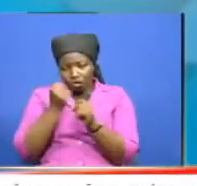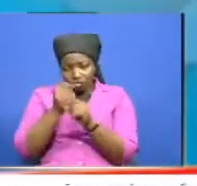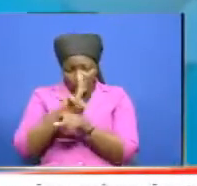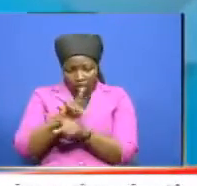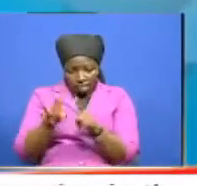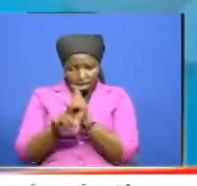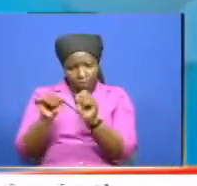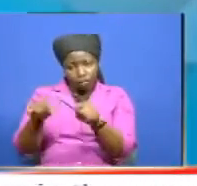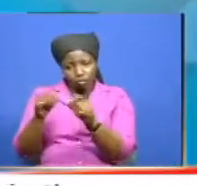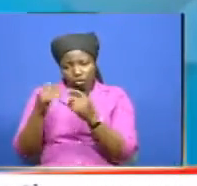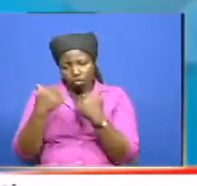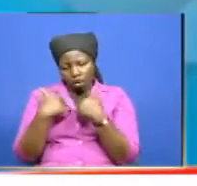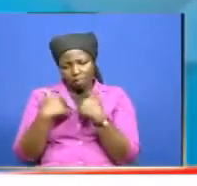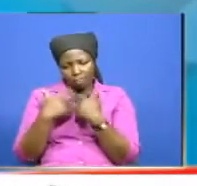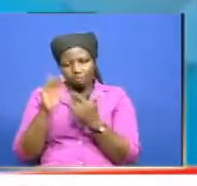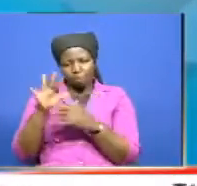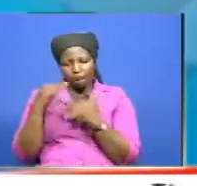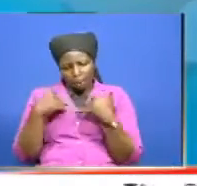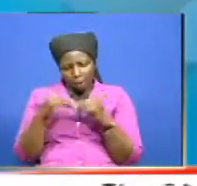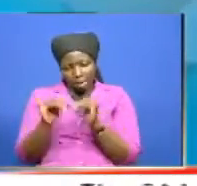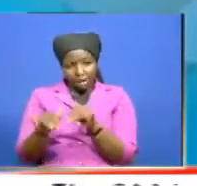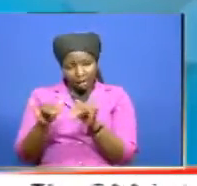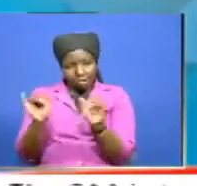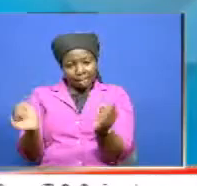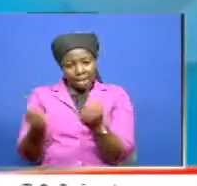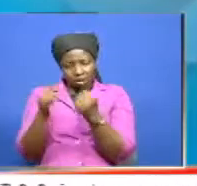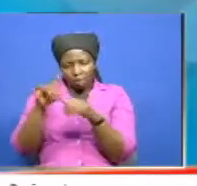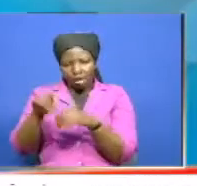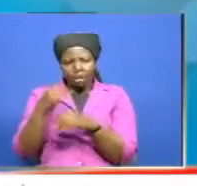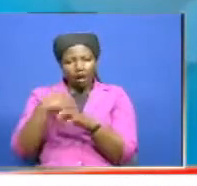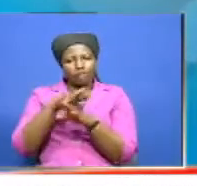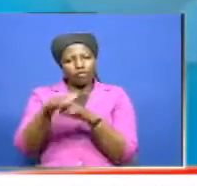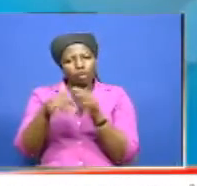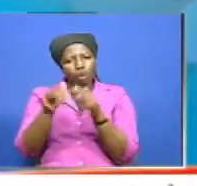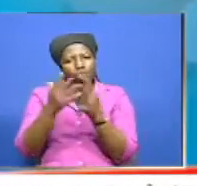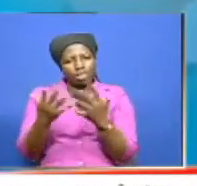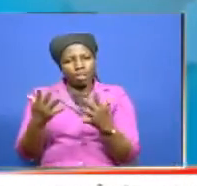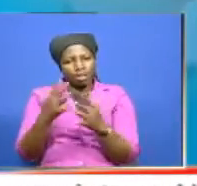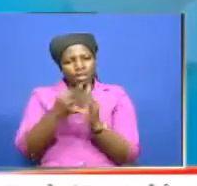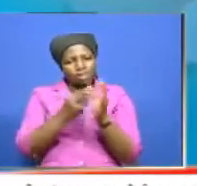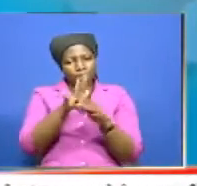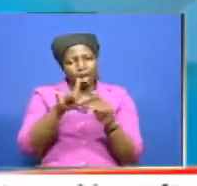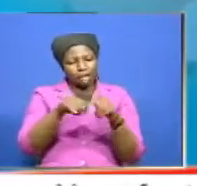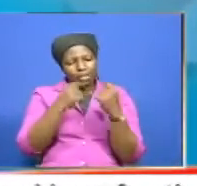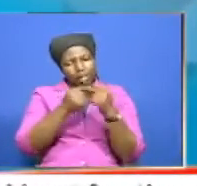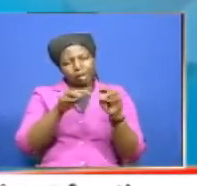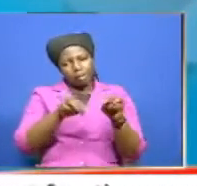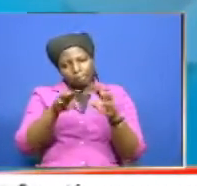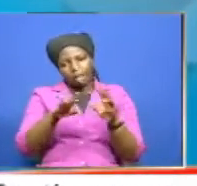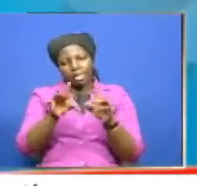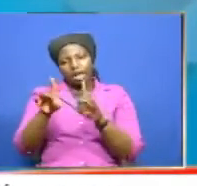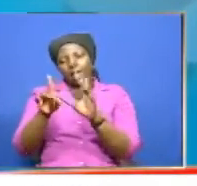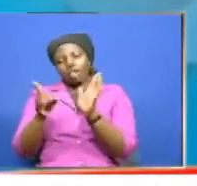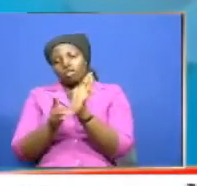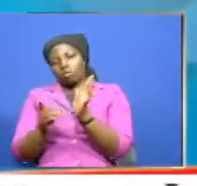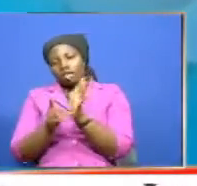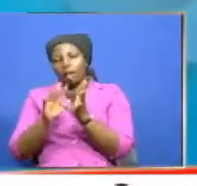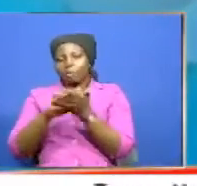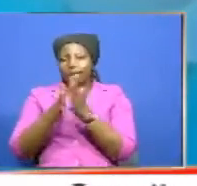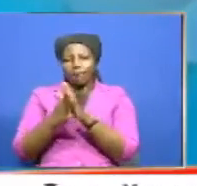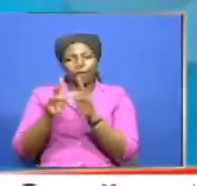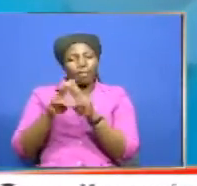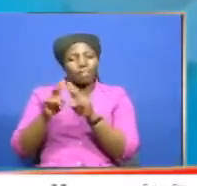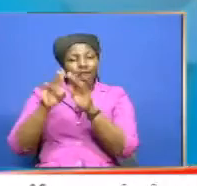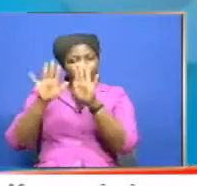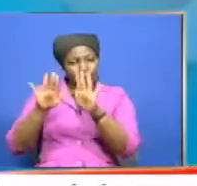have to have all those things in place. So as you've mentioned, you know, your team managers and your doctors have now become, you know, key cogs in